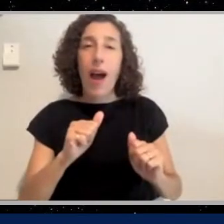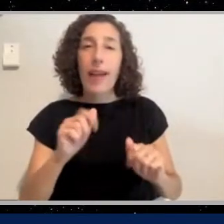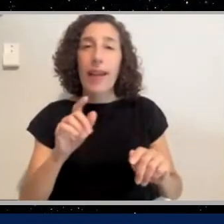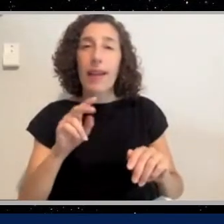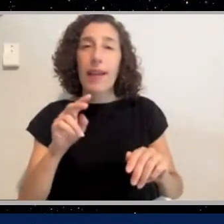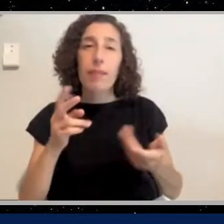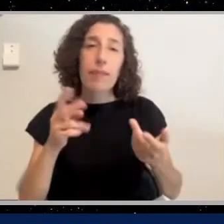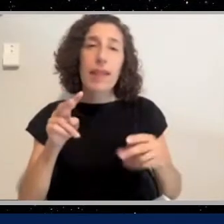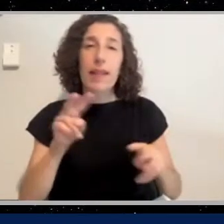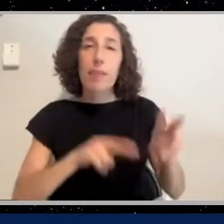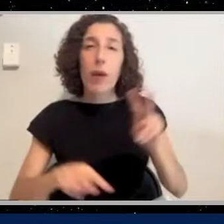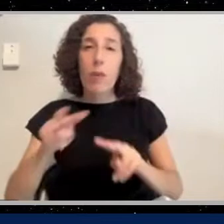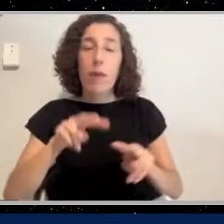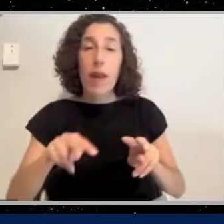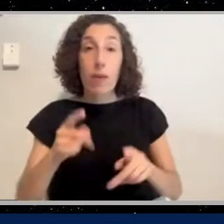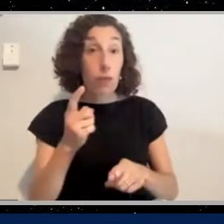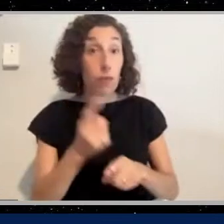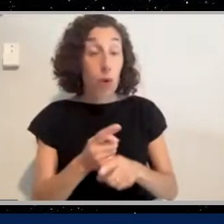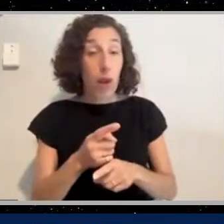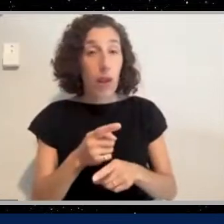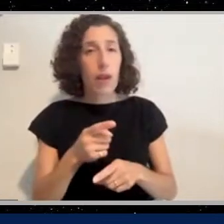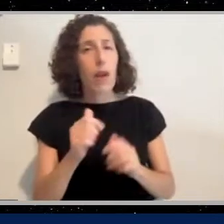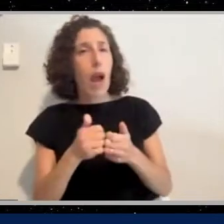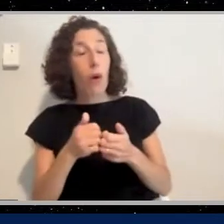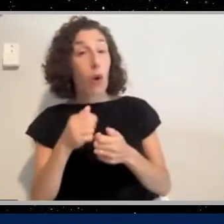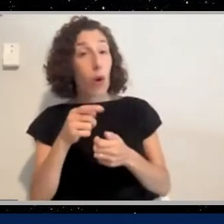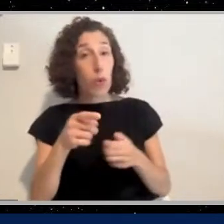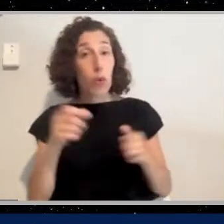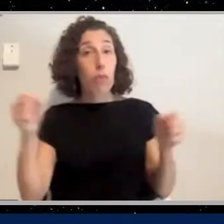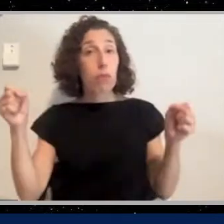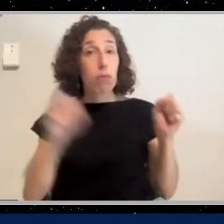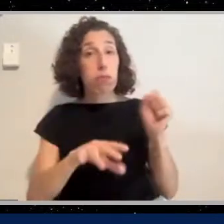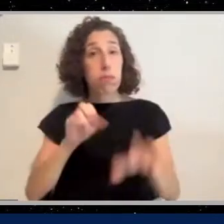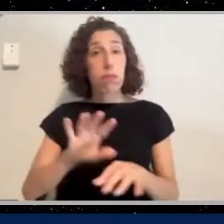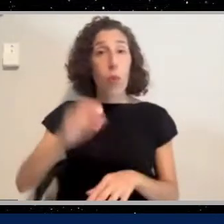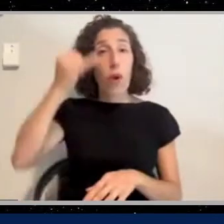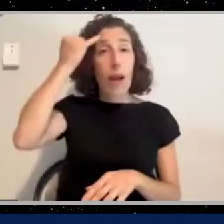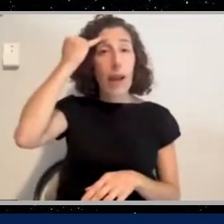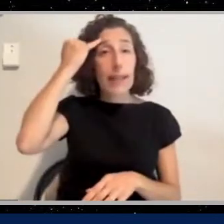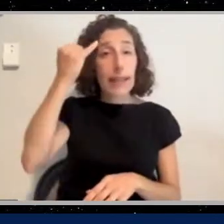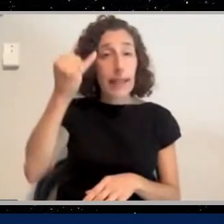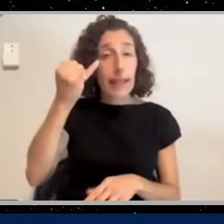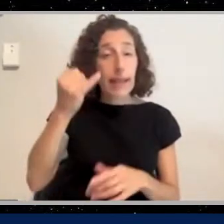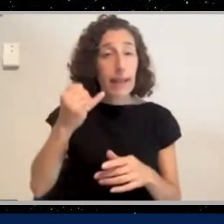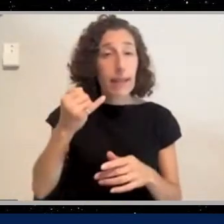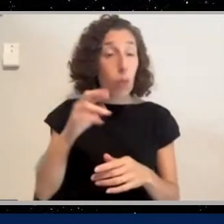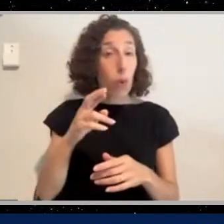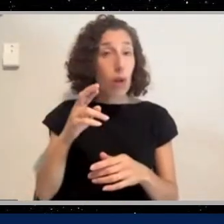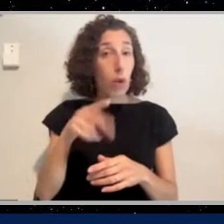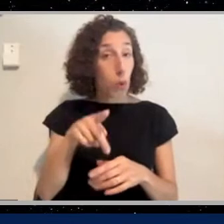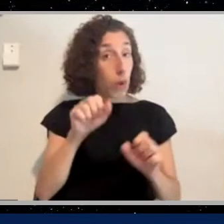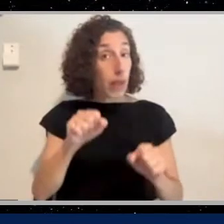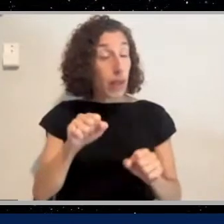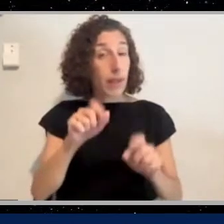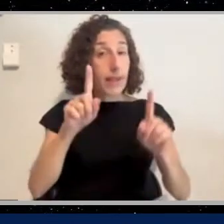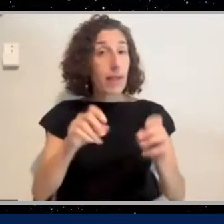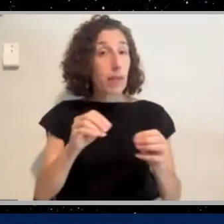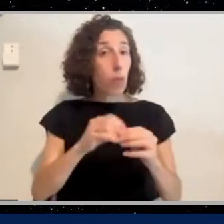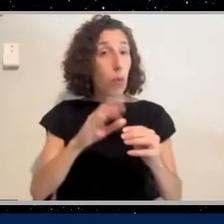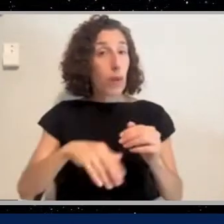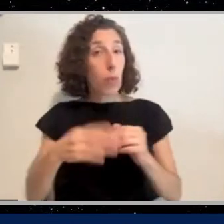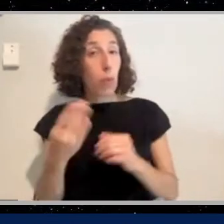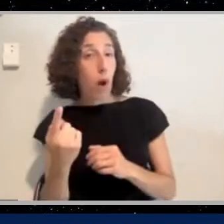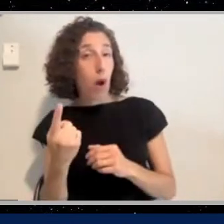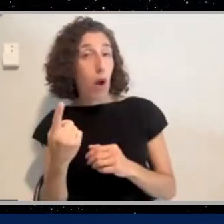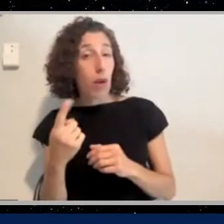of converge on one or two of them, or can you do multiple ones?